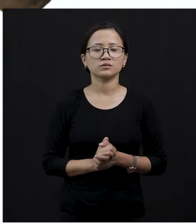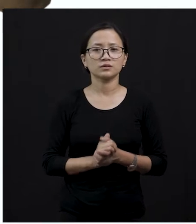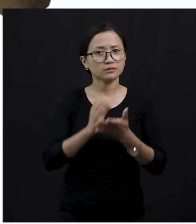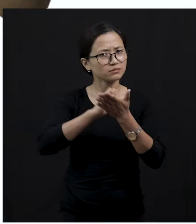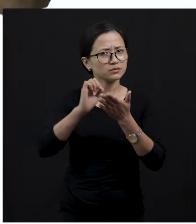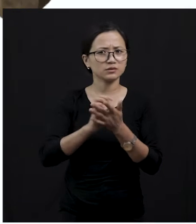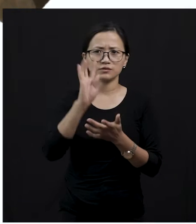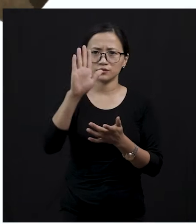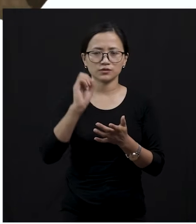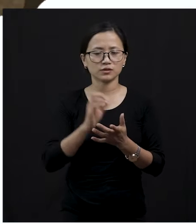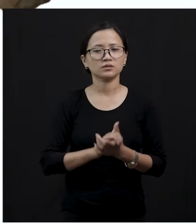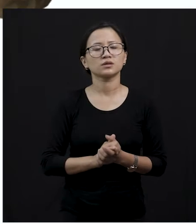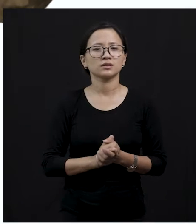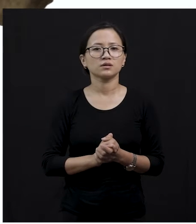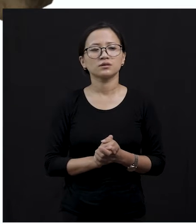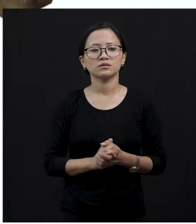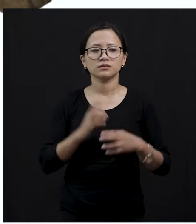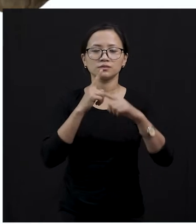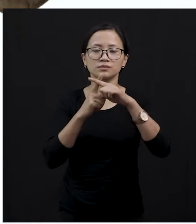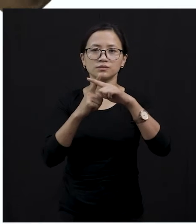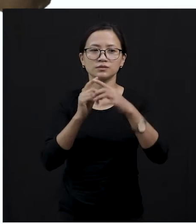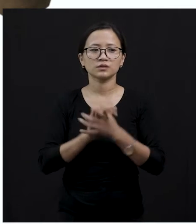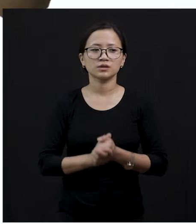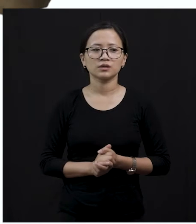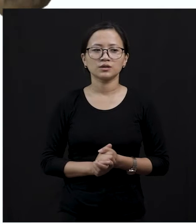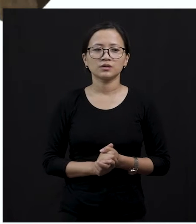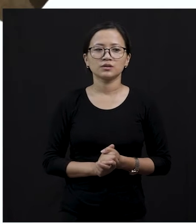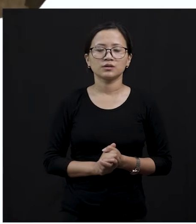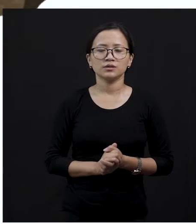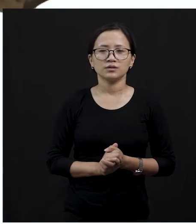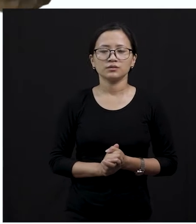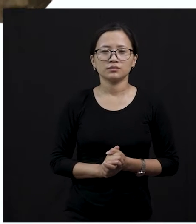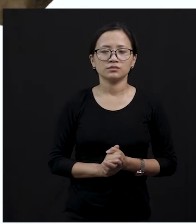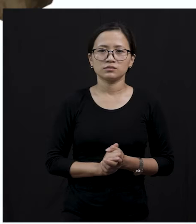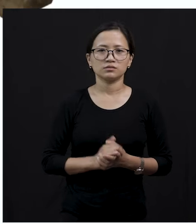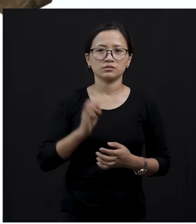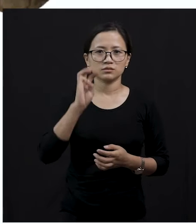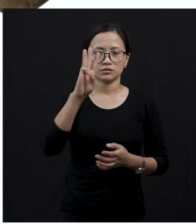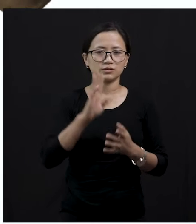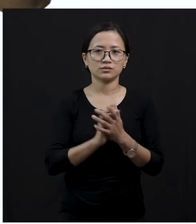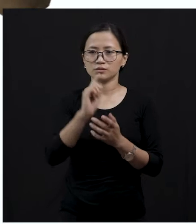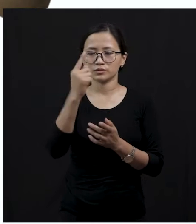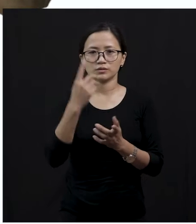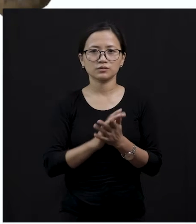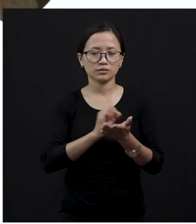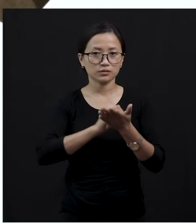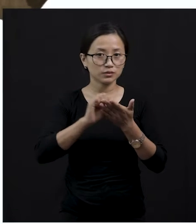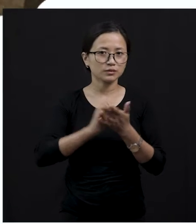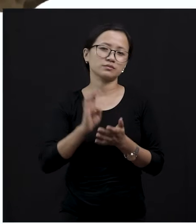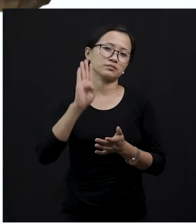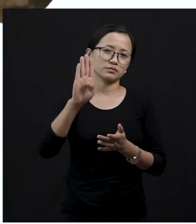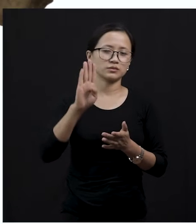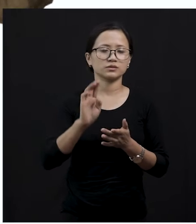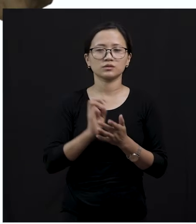tens is written as 50 plus these three ones can be written as